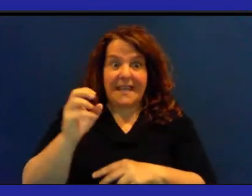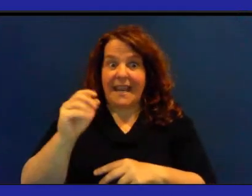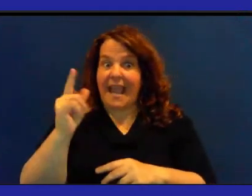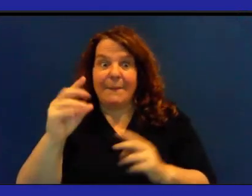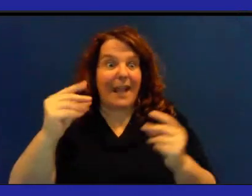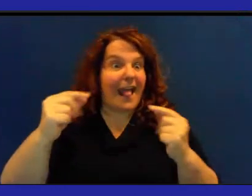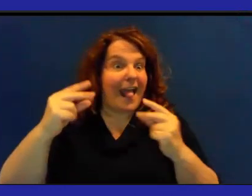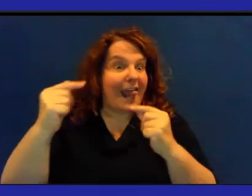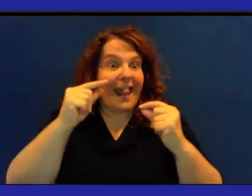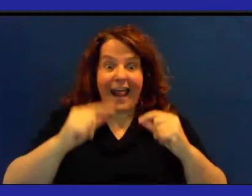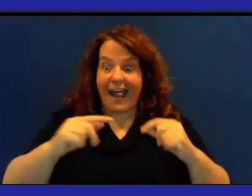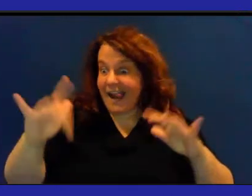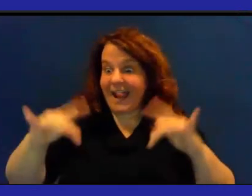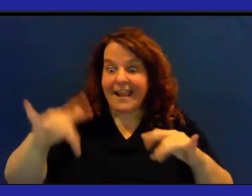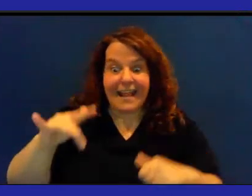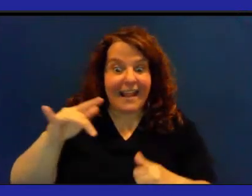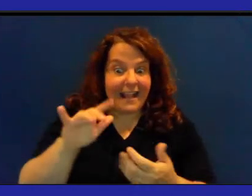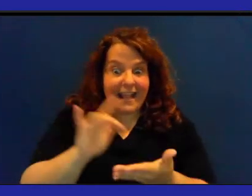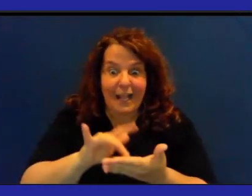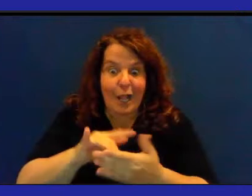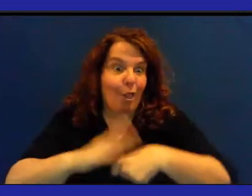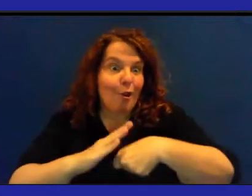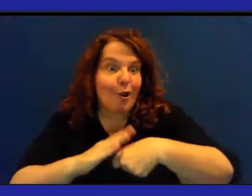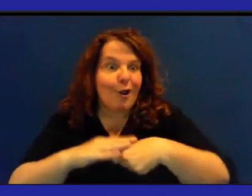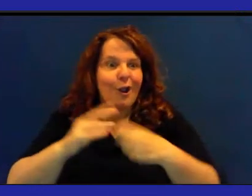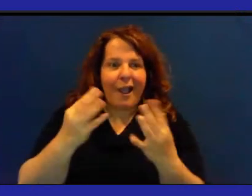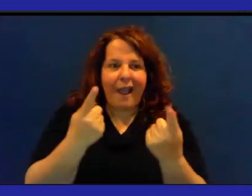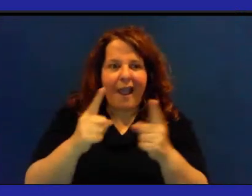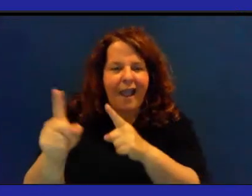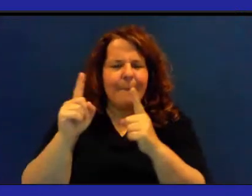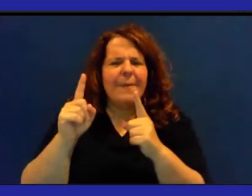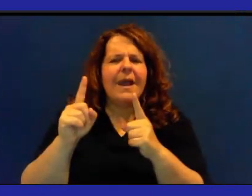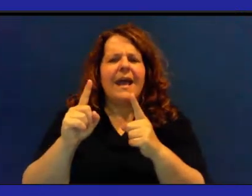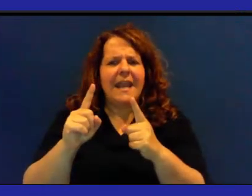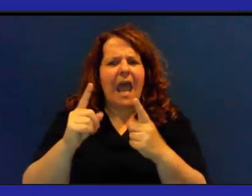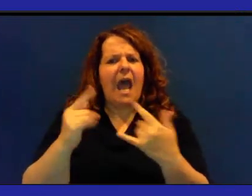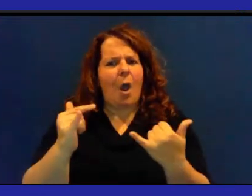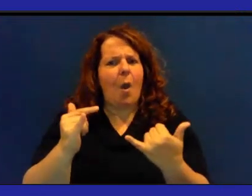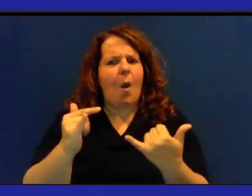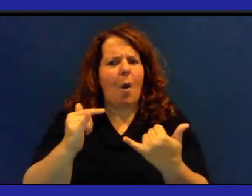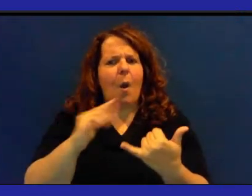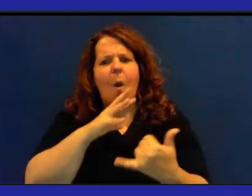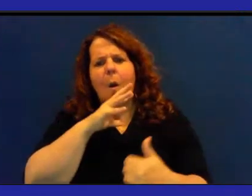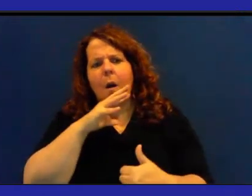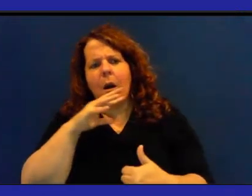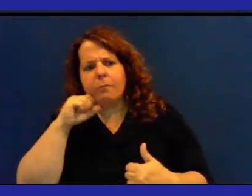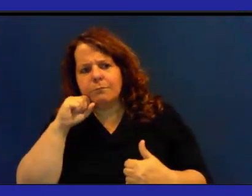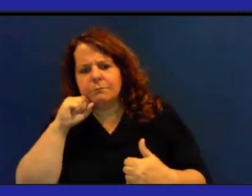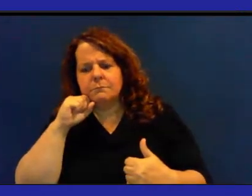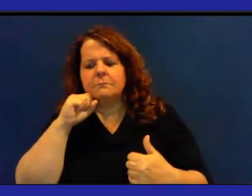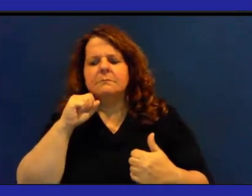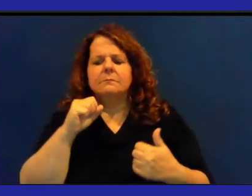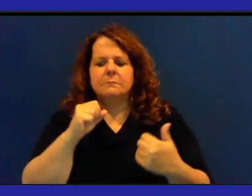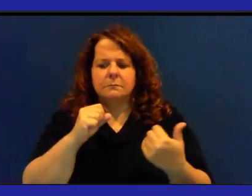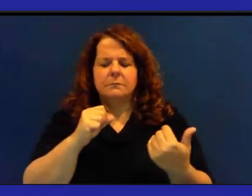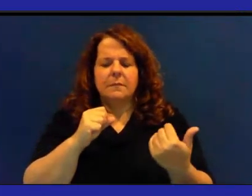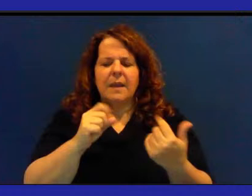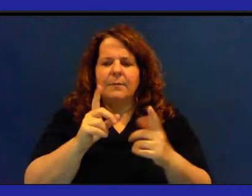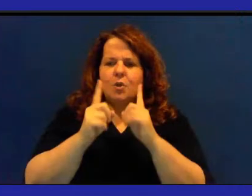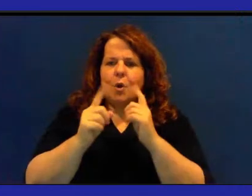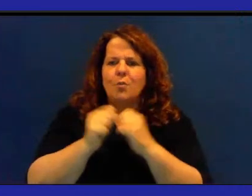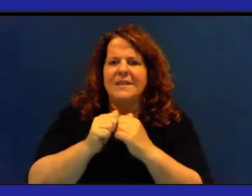of clicks, there's a lot of alerts, right? And so having a conversation with our CMIO,